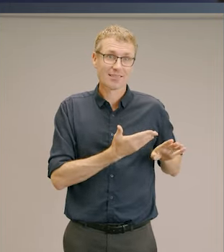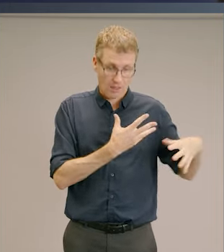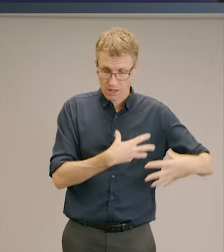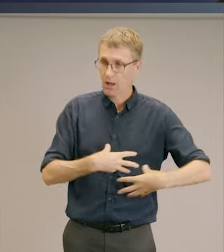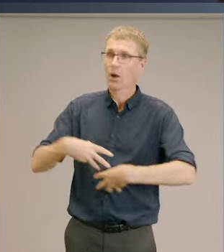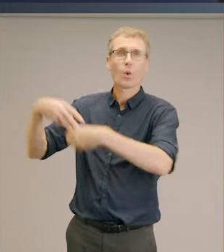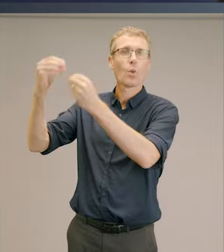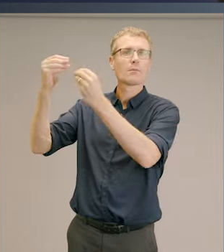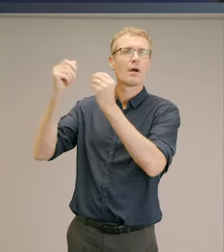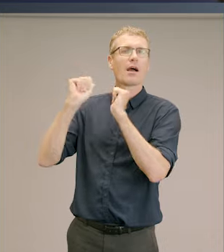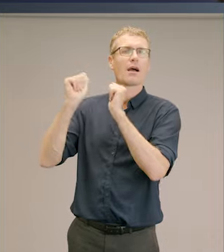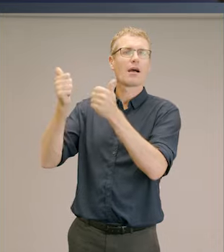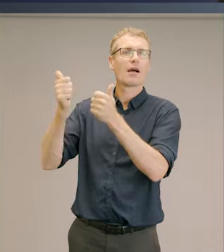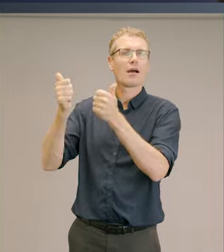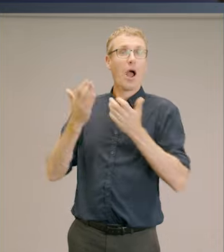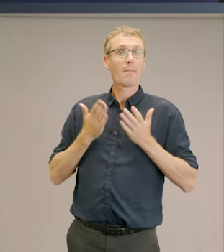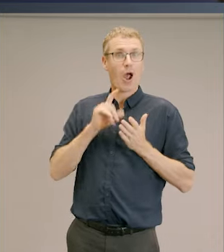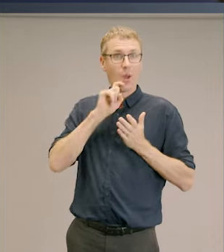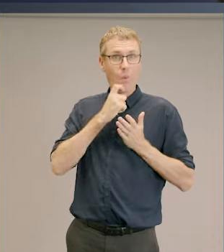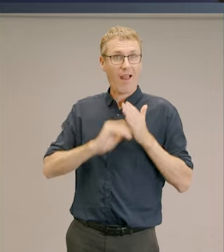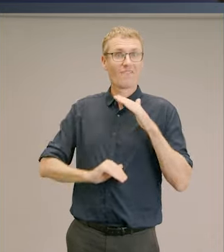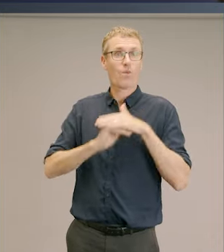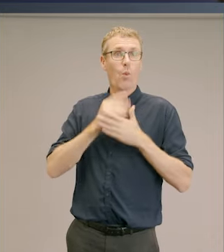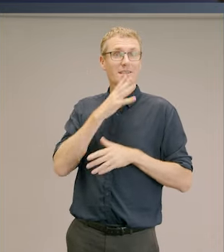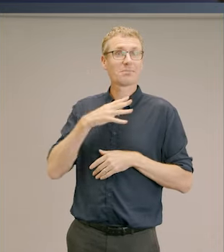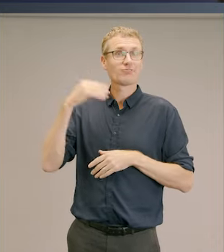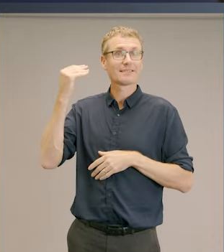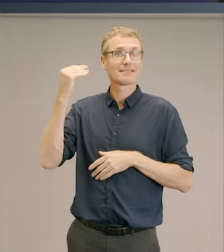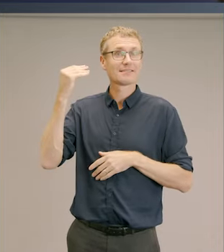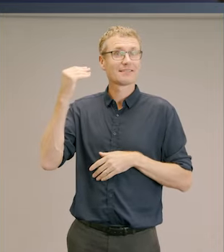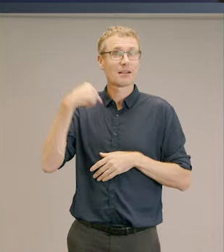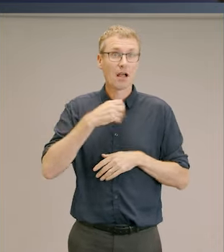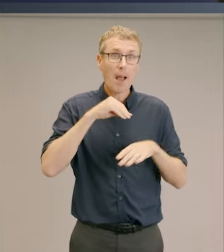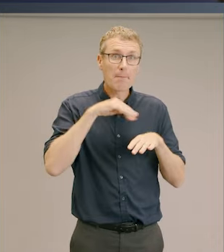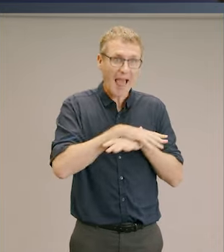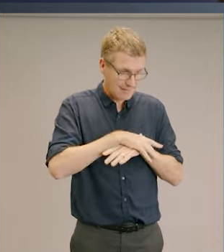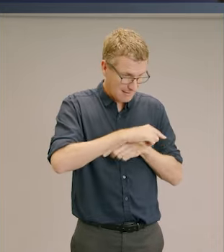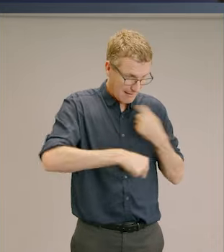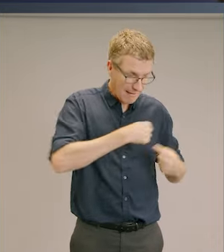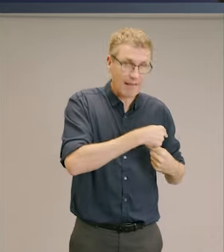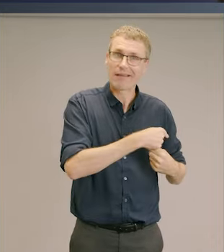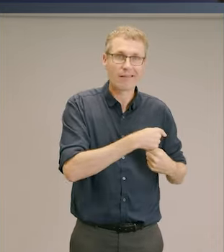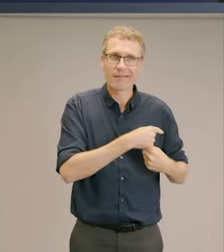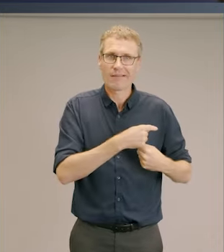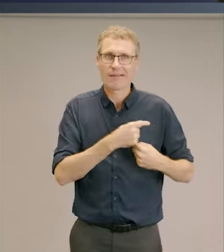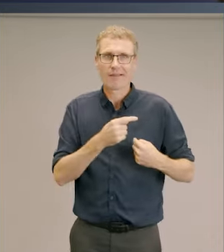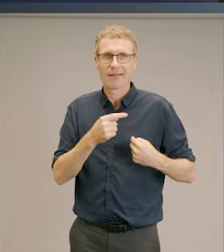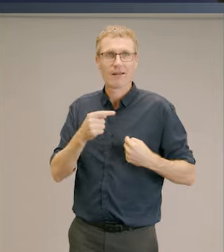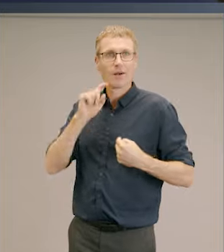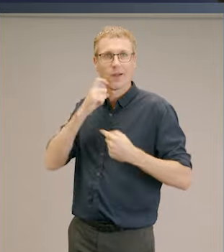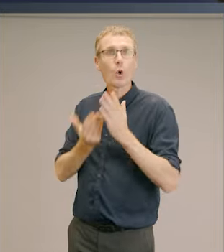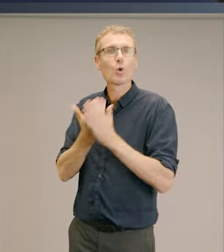over sin and death. And when we're transformed, we will have bodies that are spirit-filled, not bodies filled with blood.